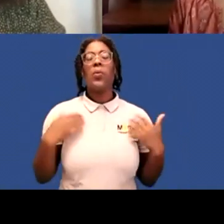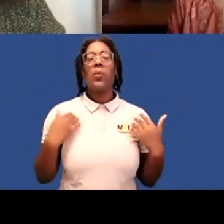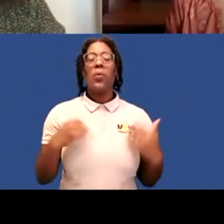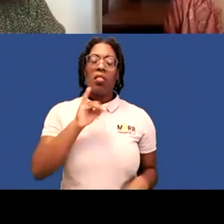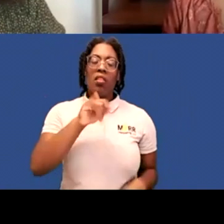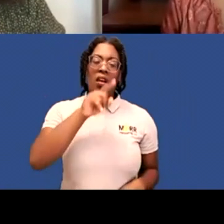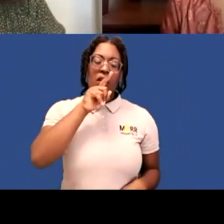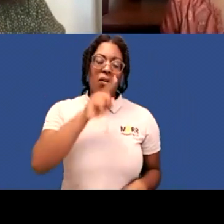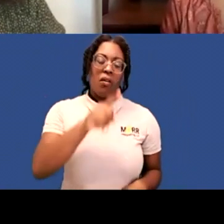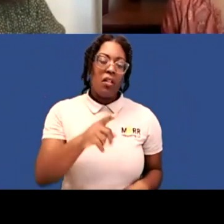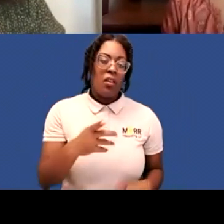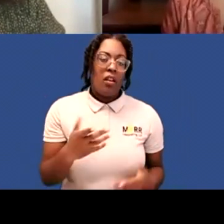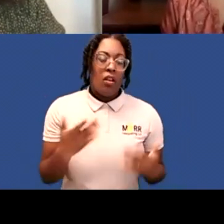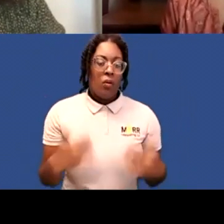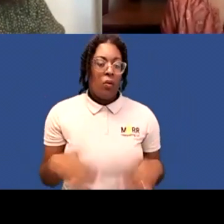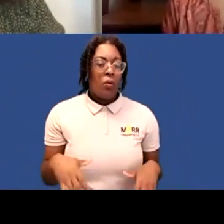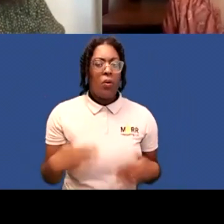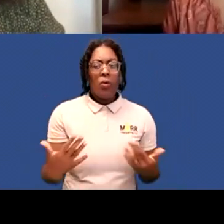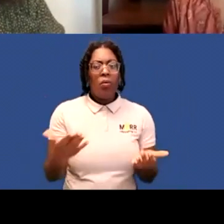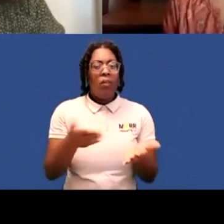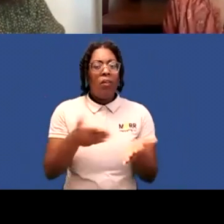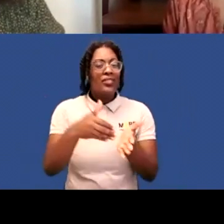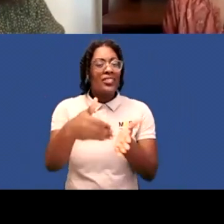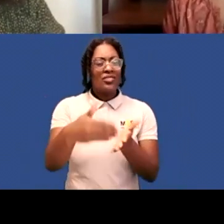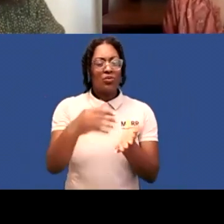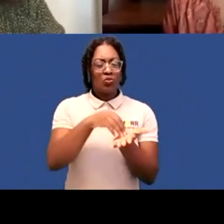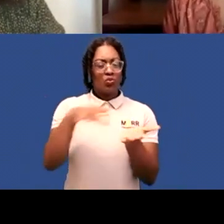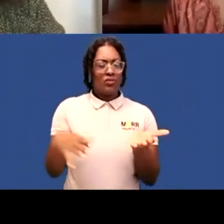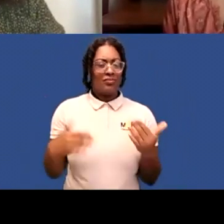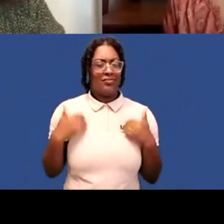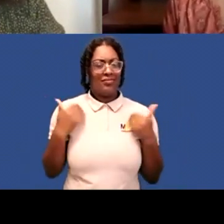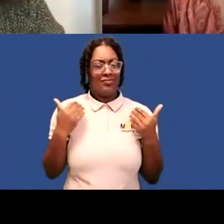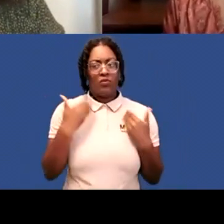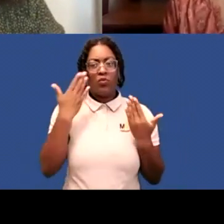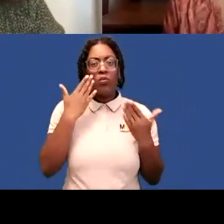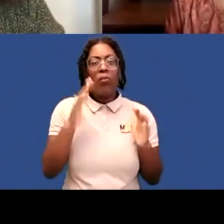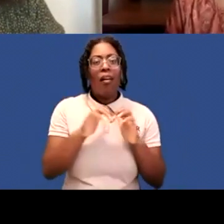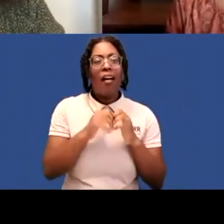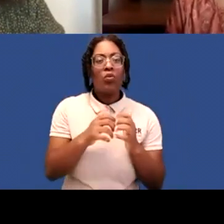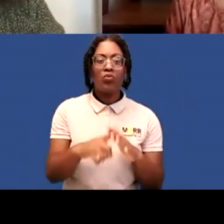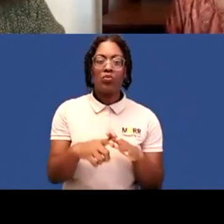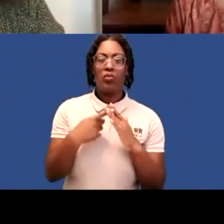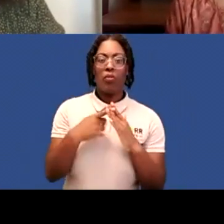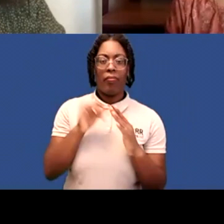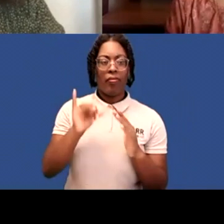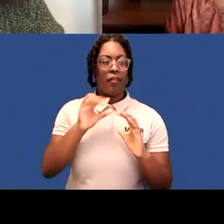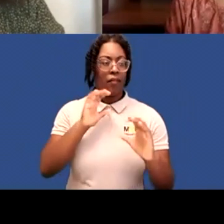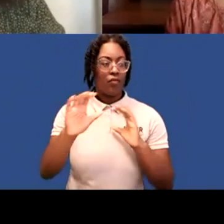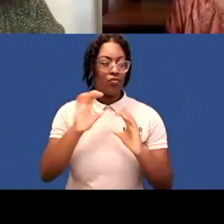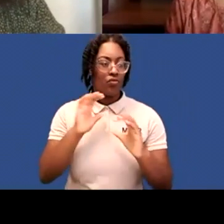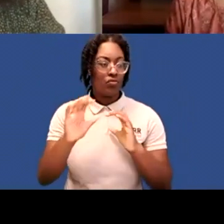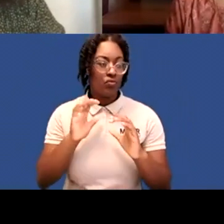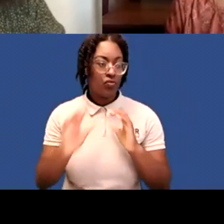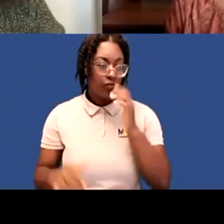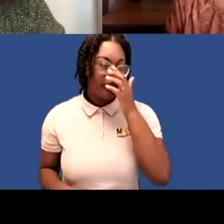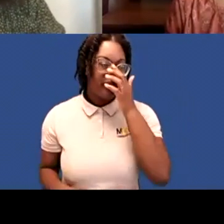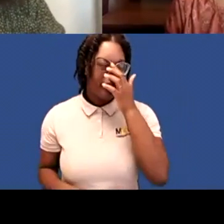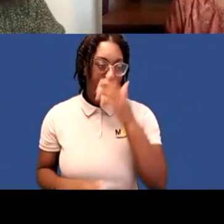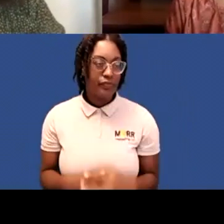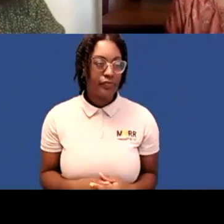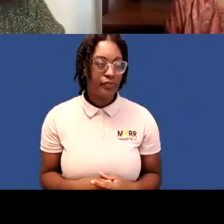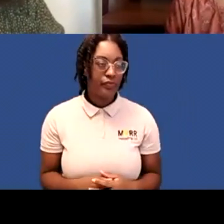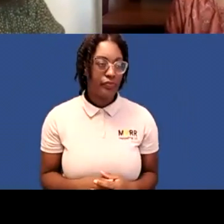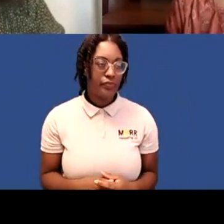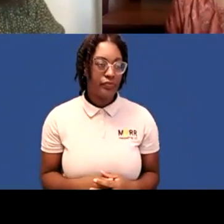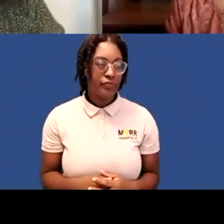they don't always know how to start and they're afraid of it, especially when they're not Black and they don't have to look at it. They can walk away from it.